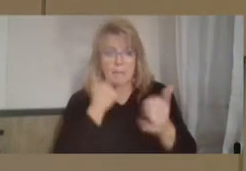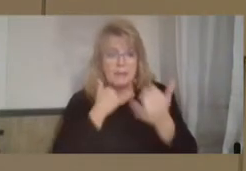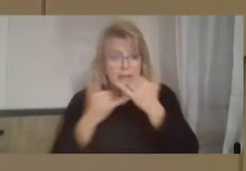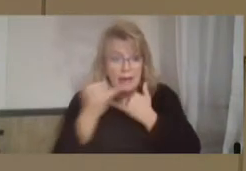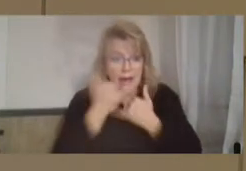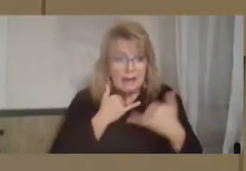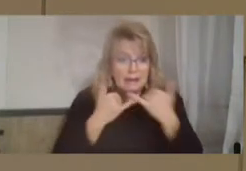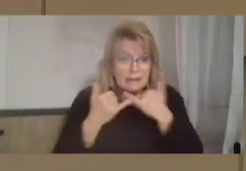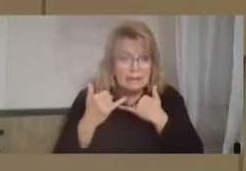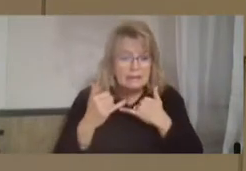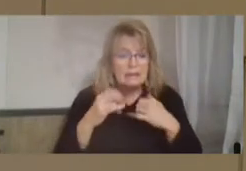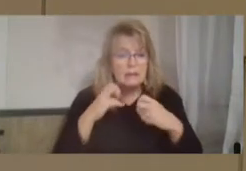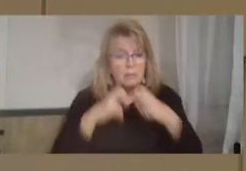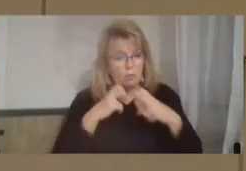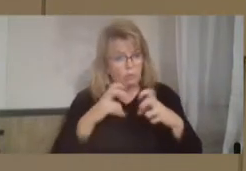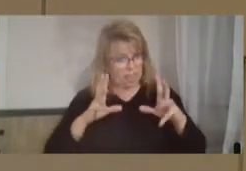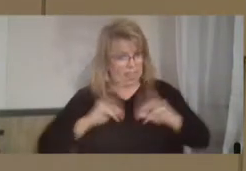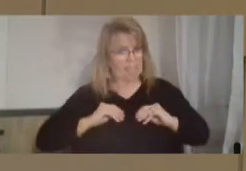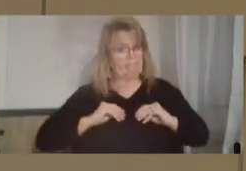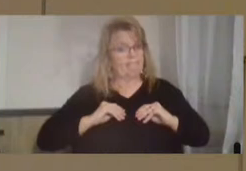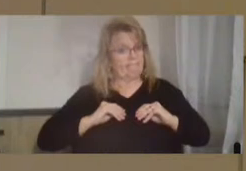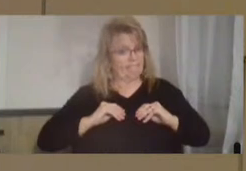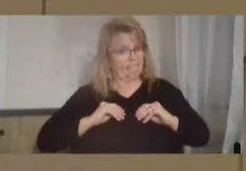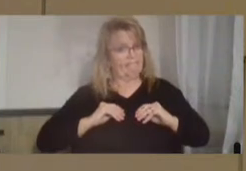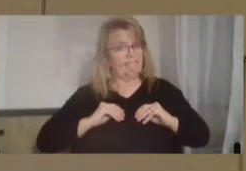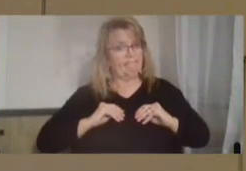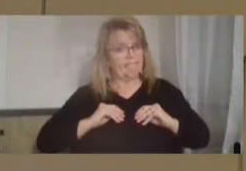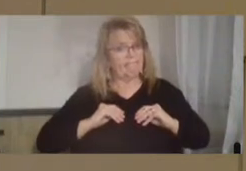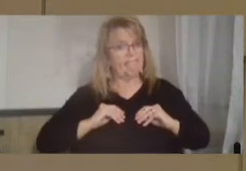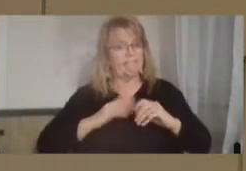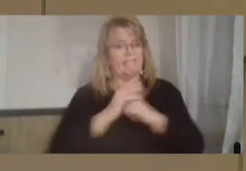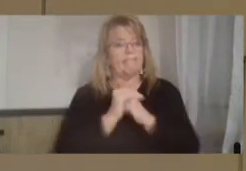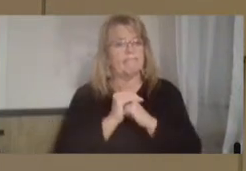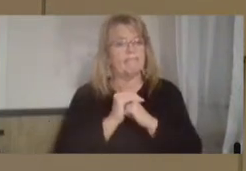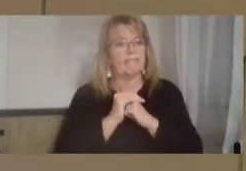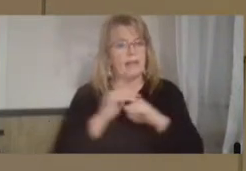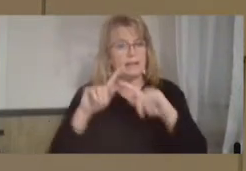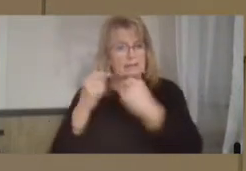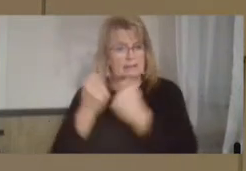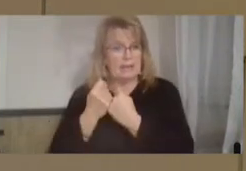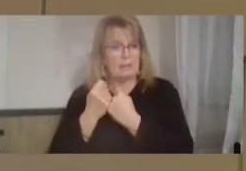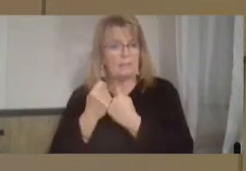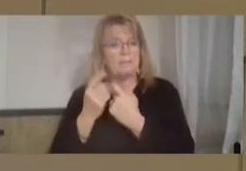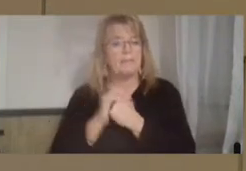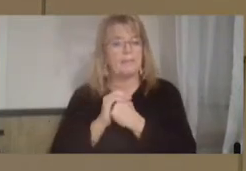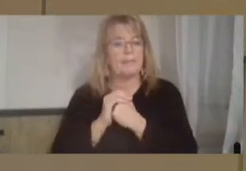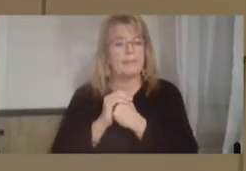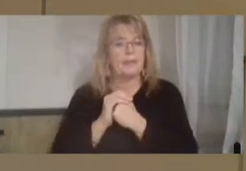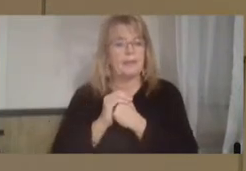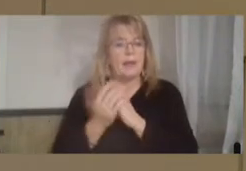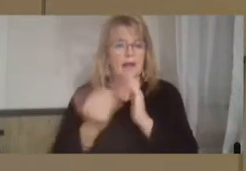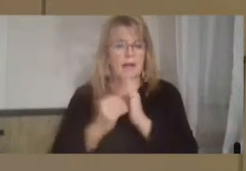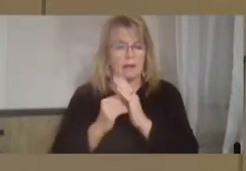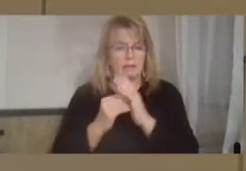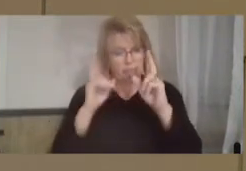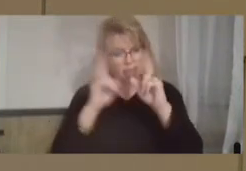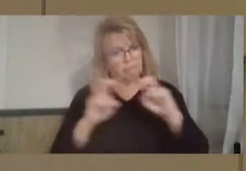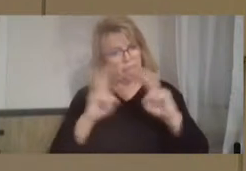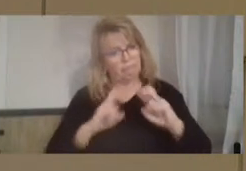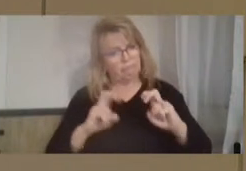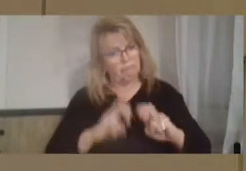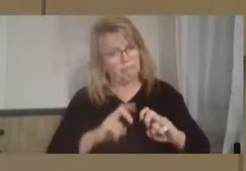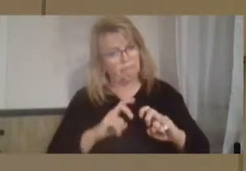we're going to own those mistakes and gaps as a team and close those, because, again, you lifted this up over a year